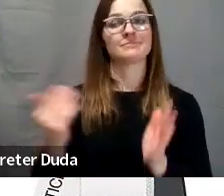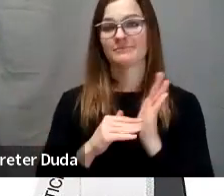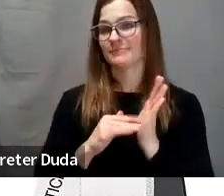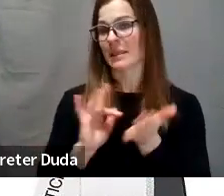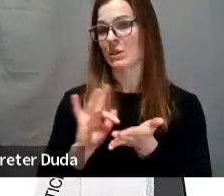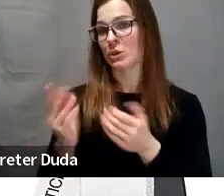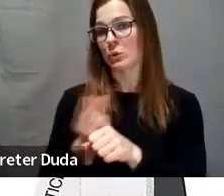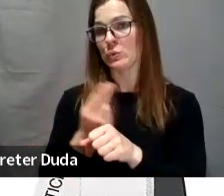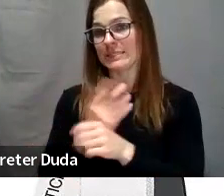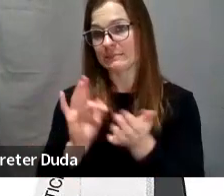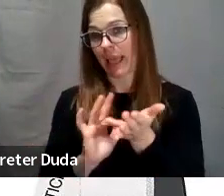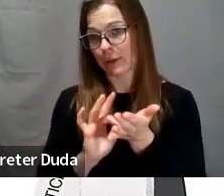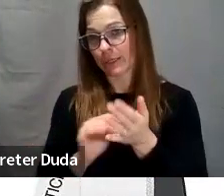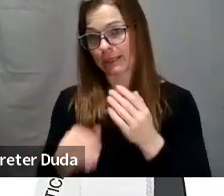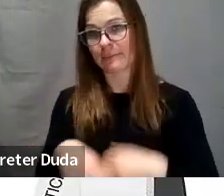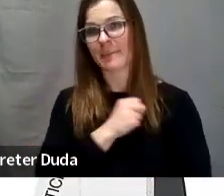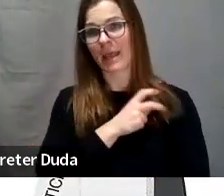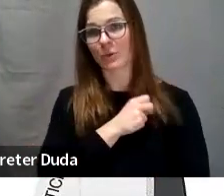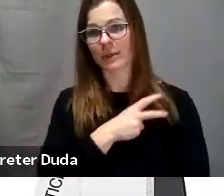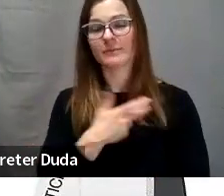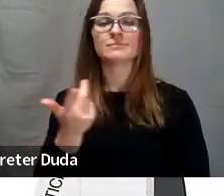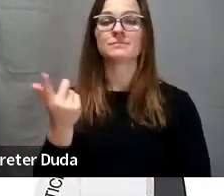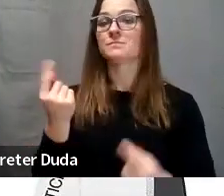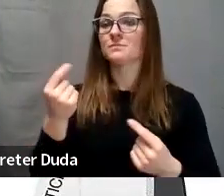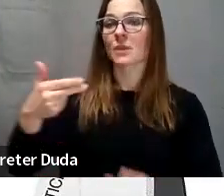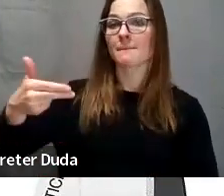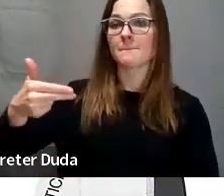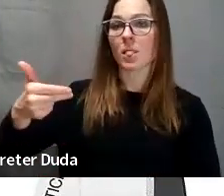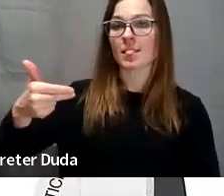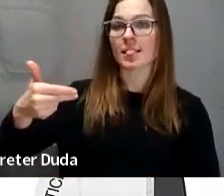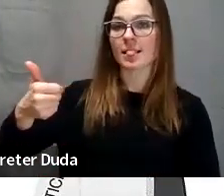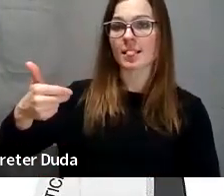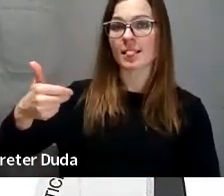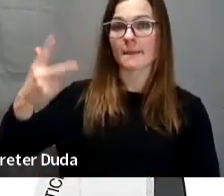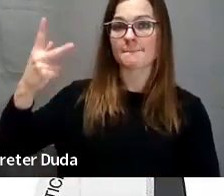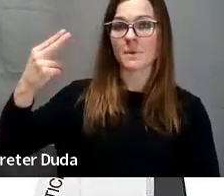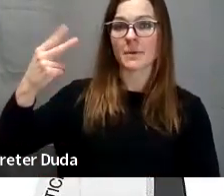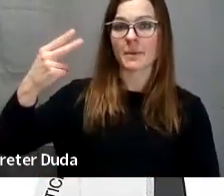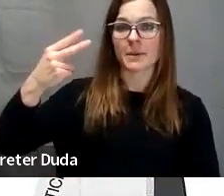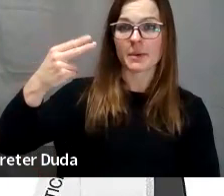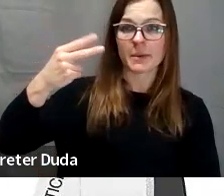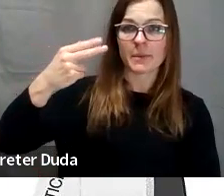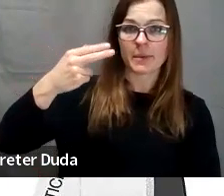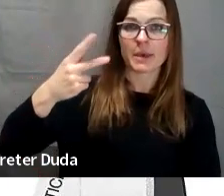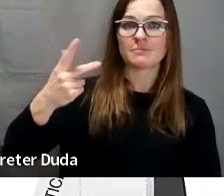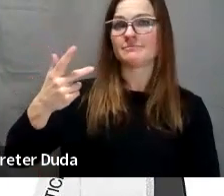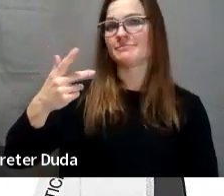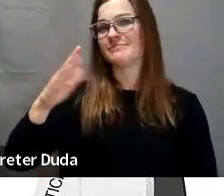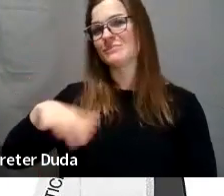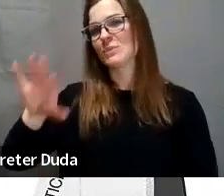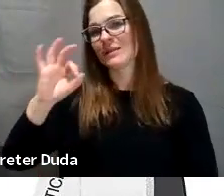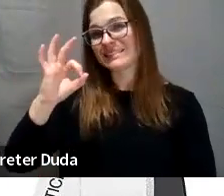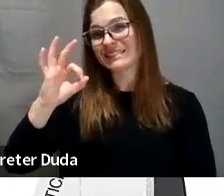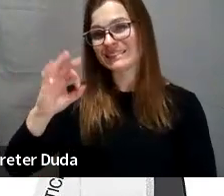operated. It's just a little trigger that you'll pull, and this just cuts no bigger than 1/4-inch